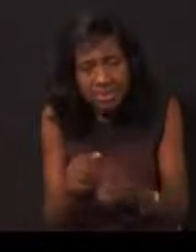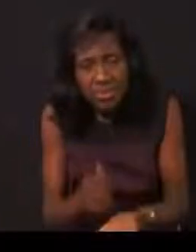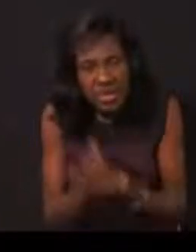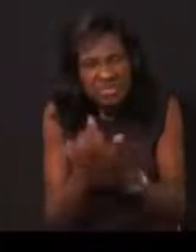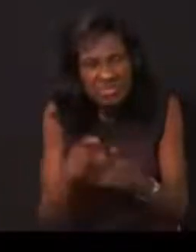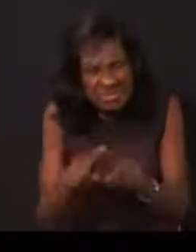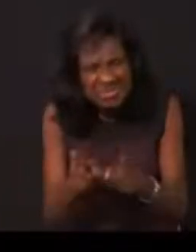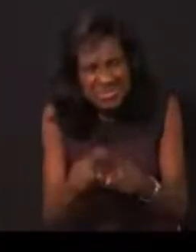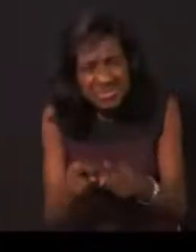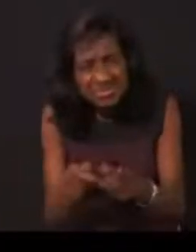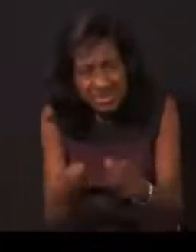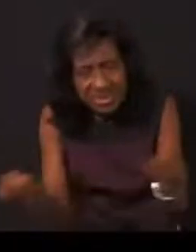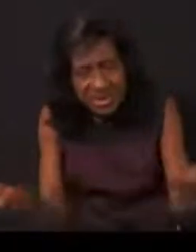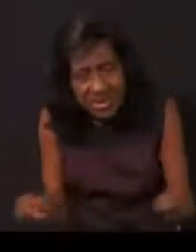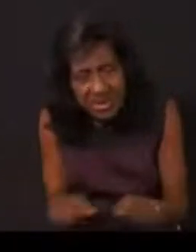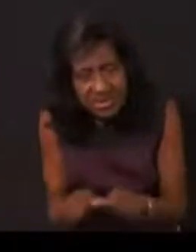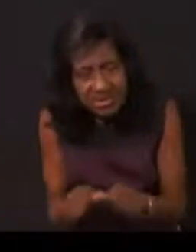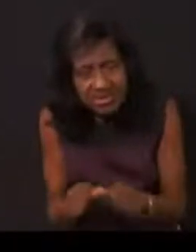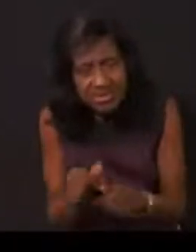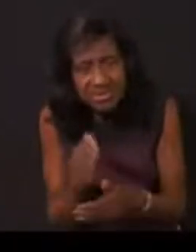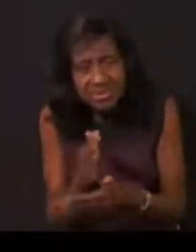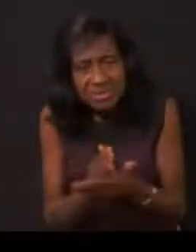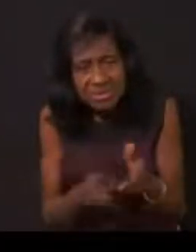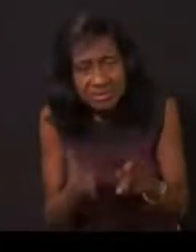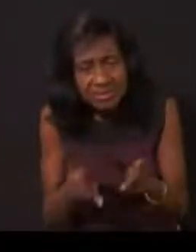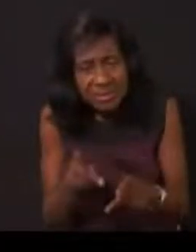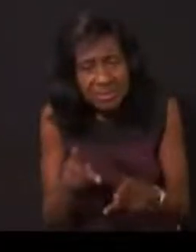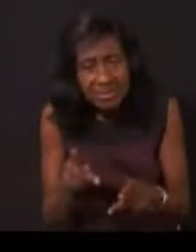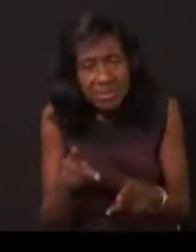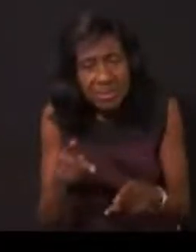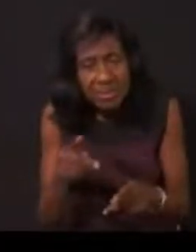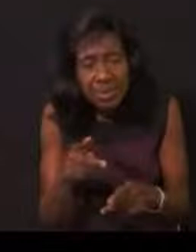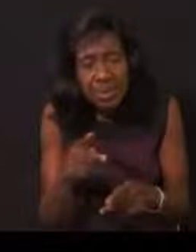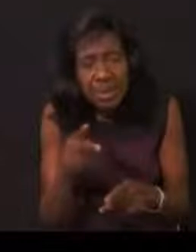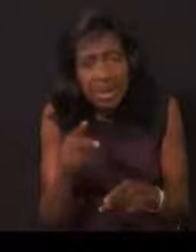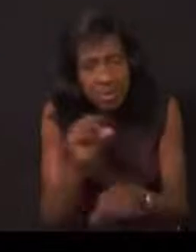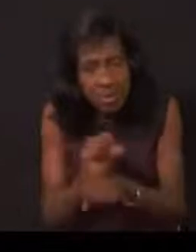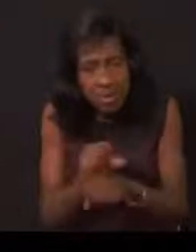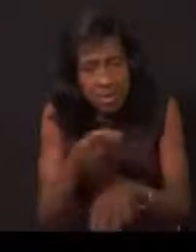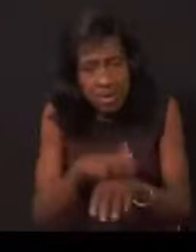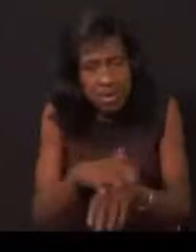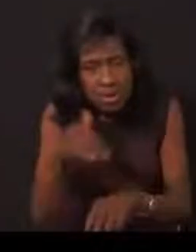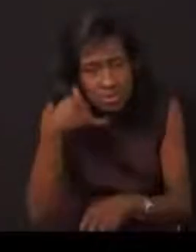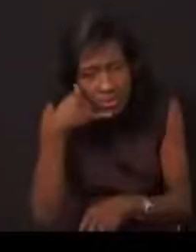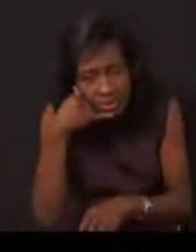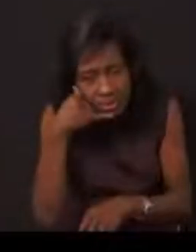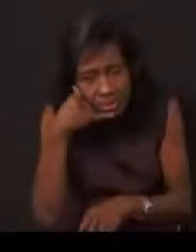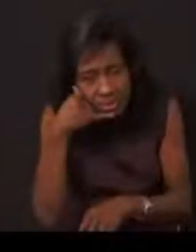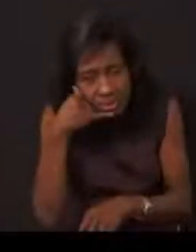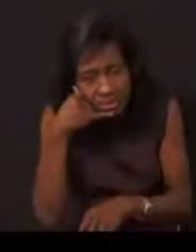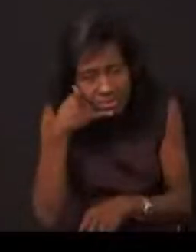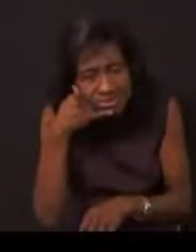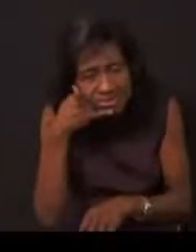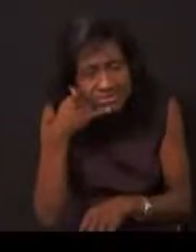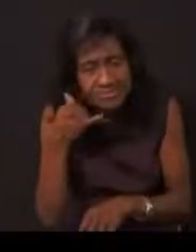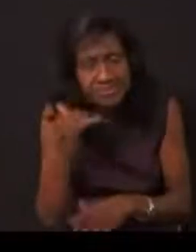aspects. Part of them are to do these welfare calls to individuals in quarantine, and